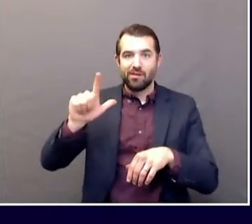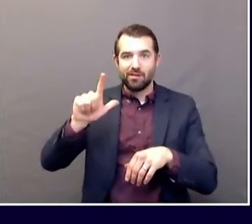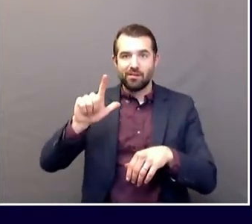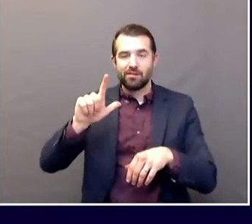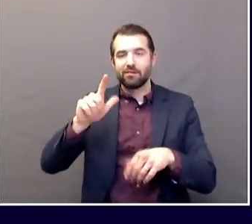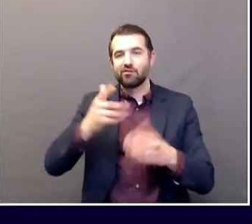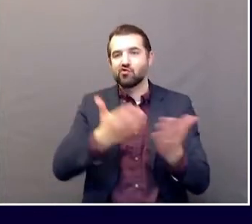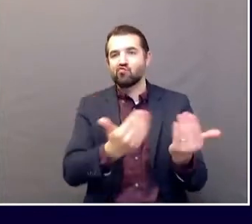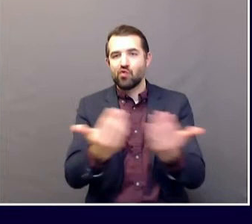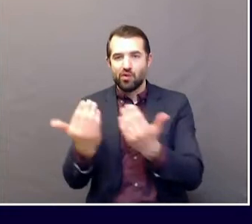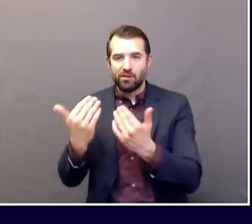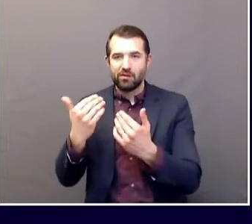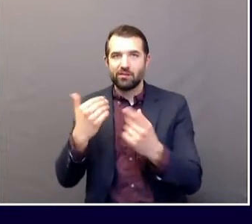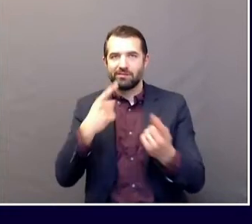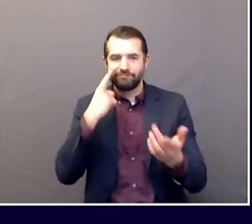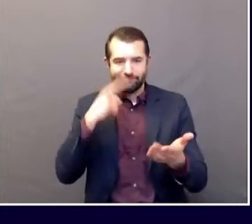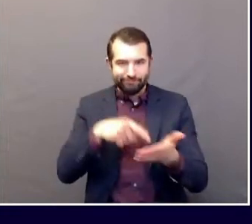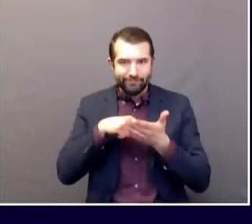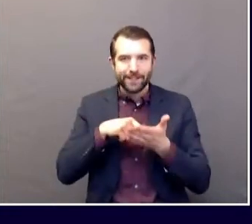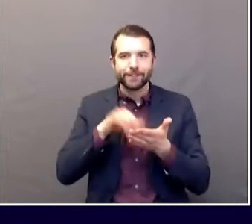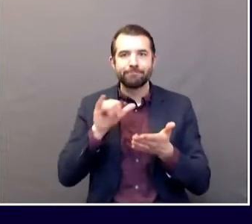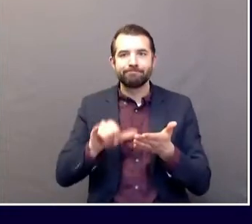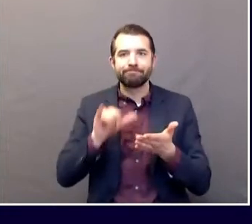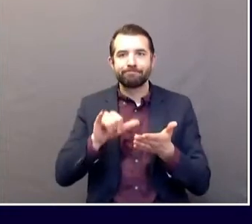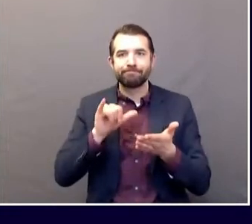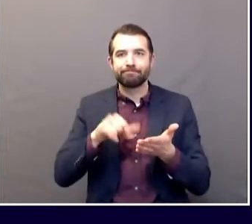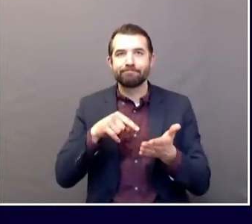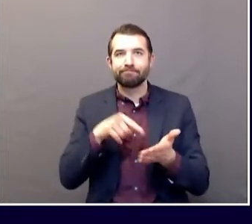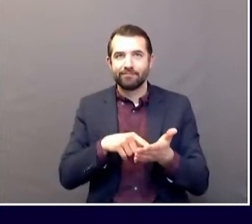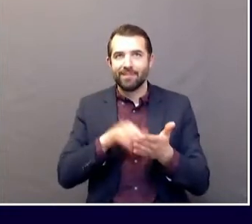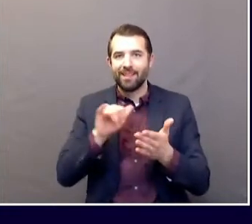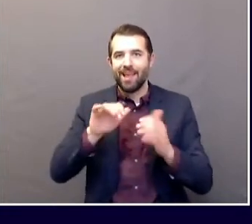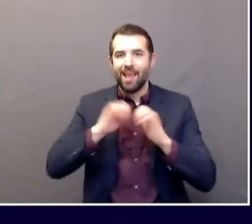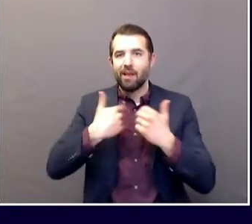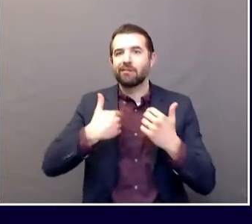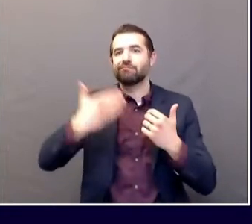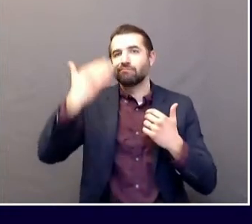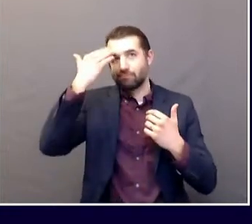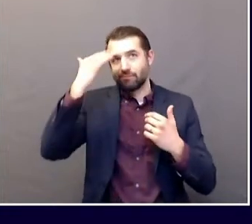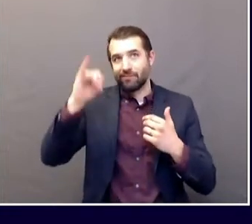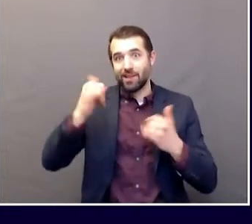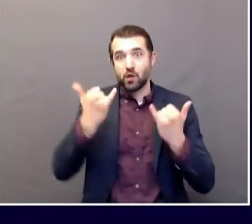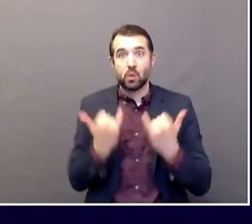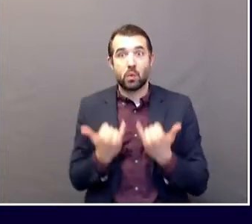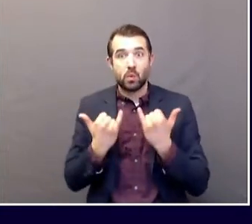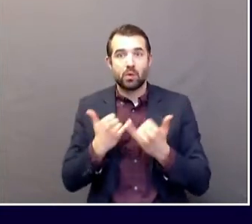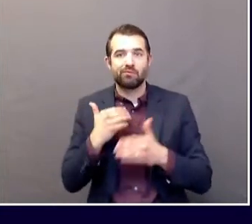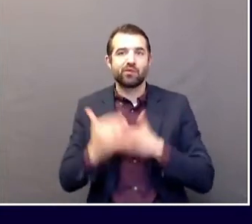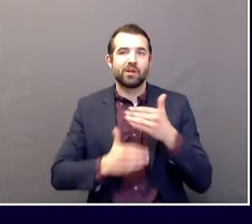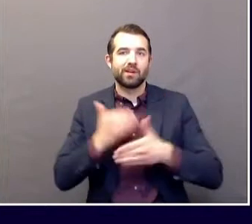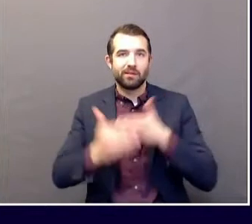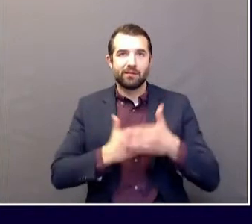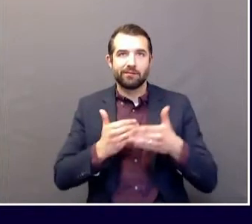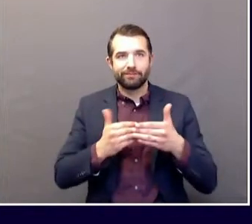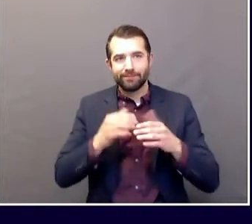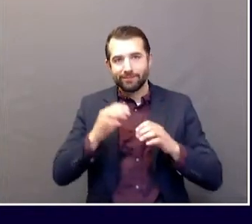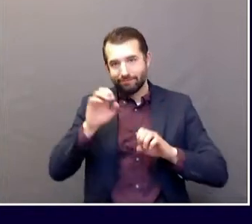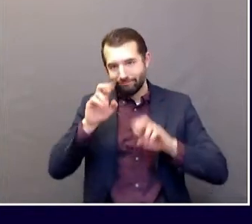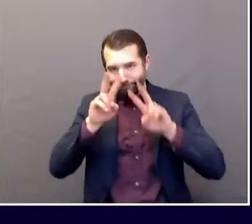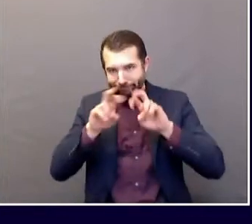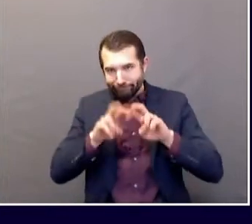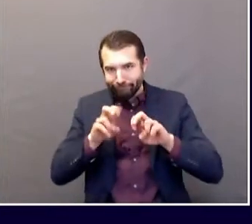going through an analysis to figure out what potentially, whether they're effective, but we do know that they haven't